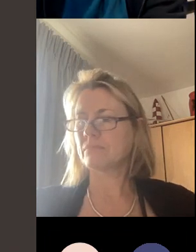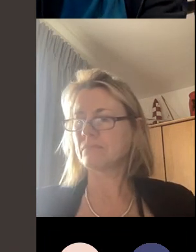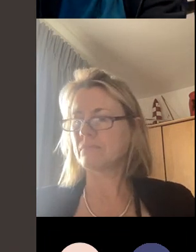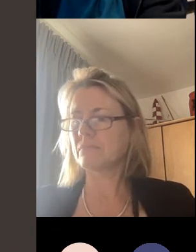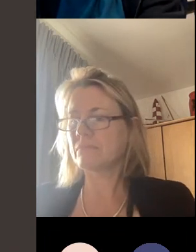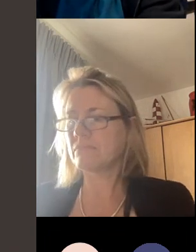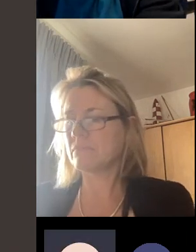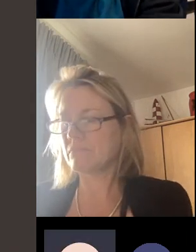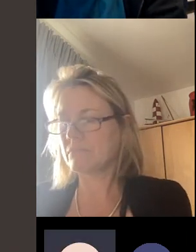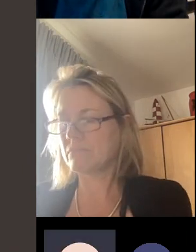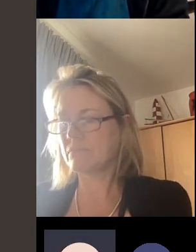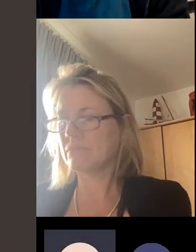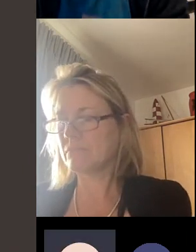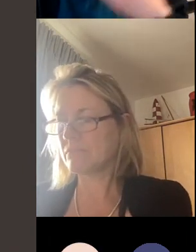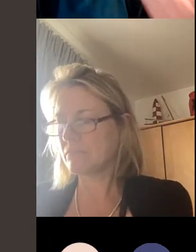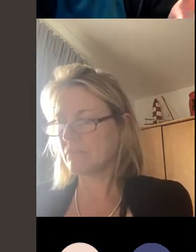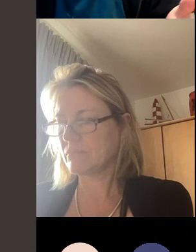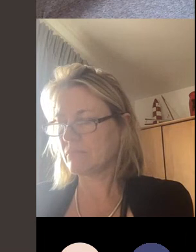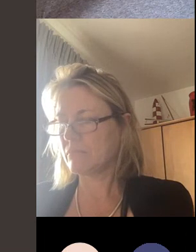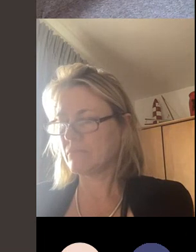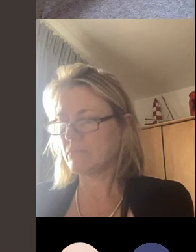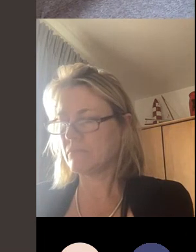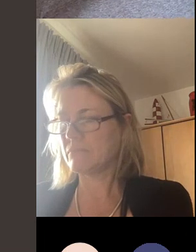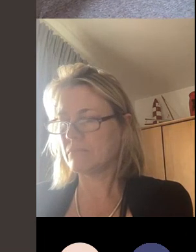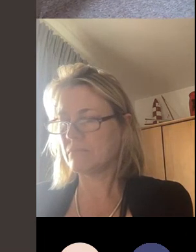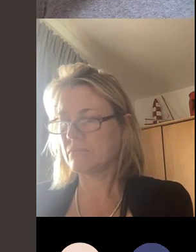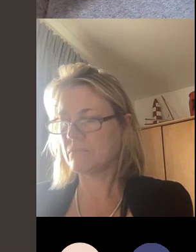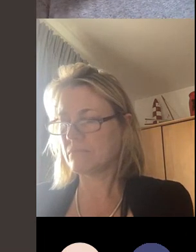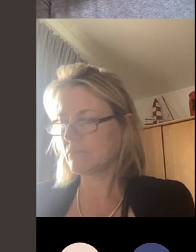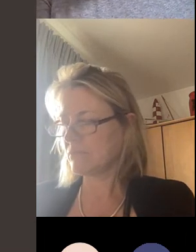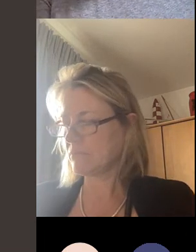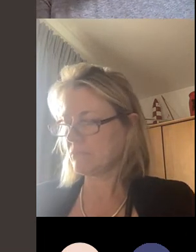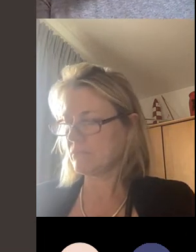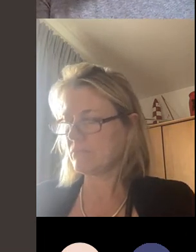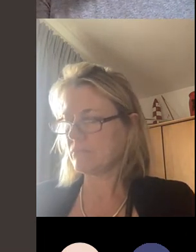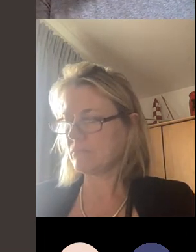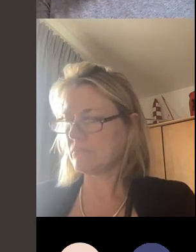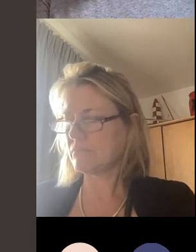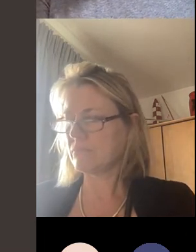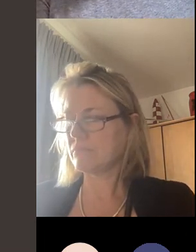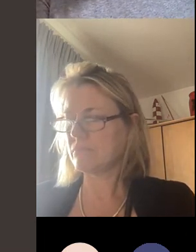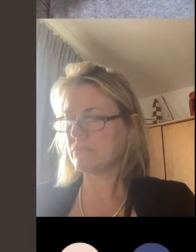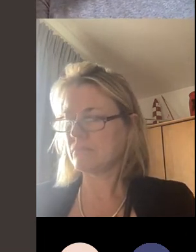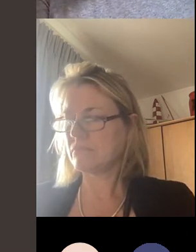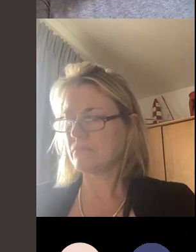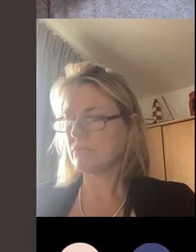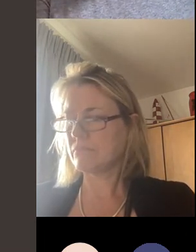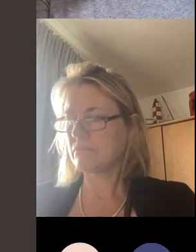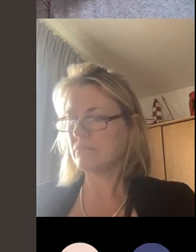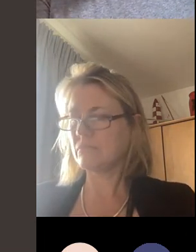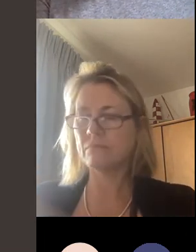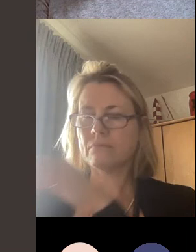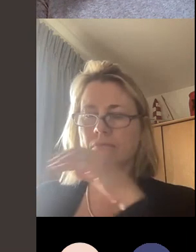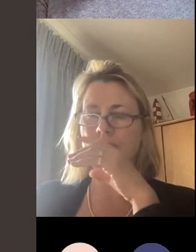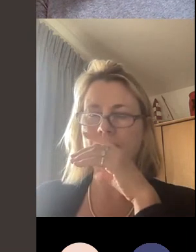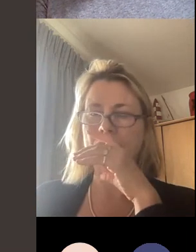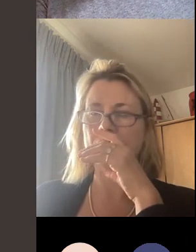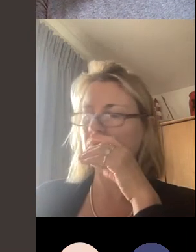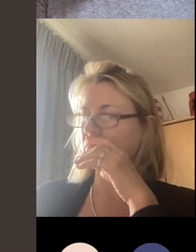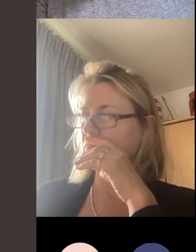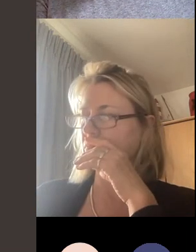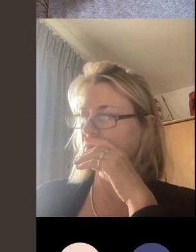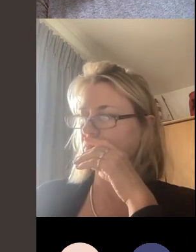Yeah, and I think another of the limitations of our research is that by nature, everyone we spoke to was comfortable